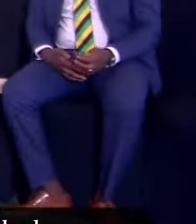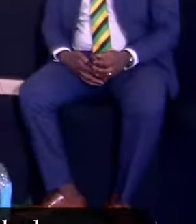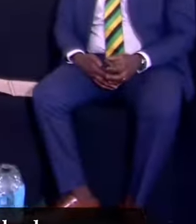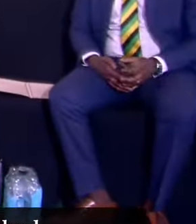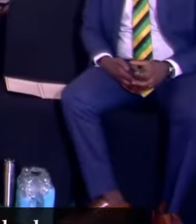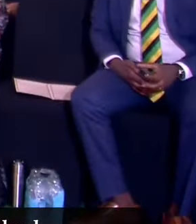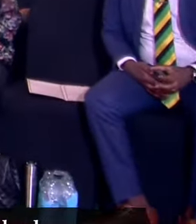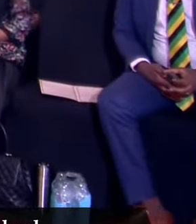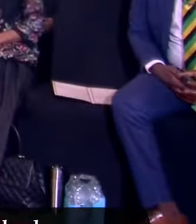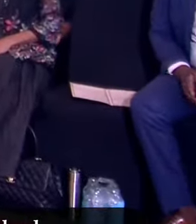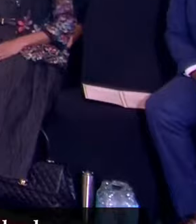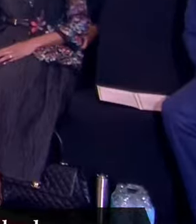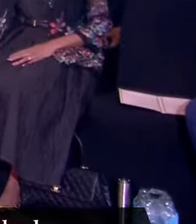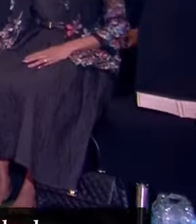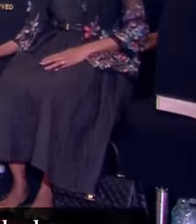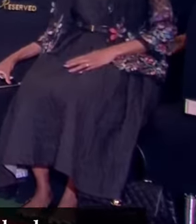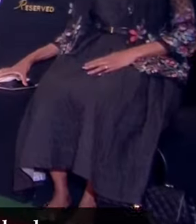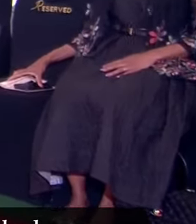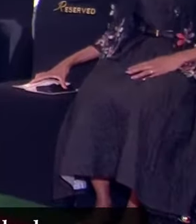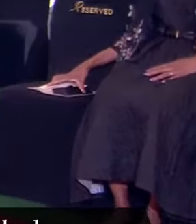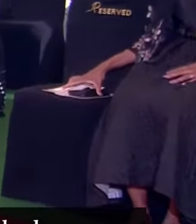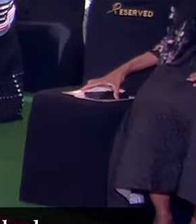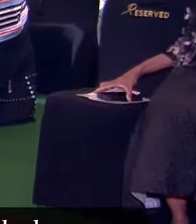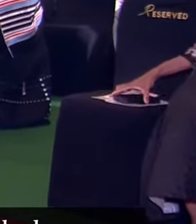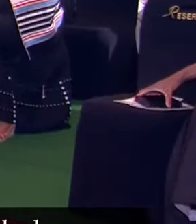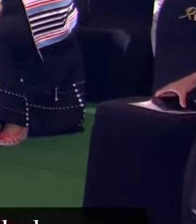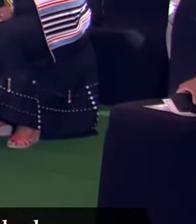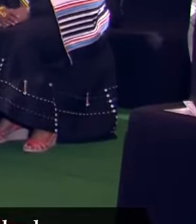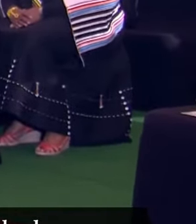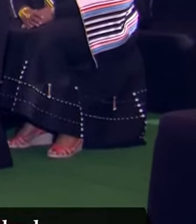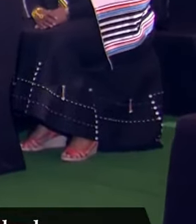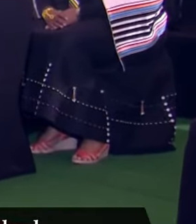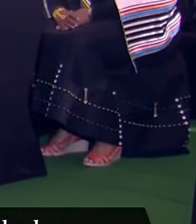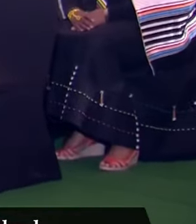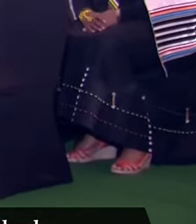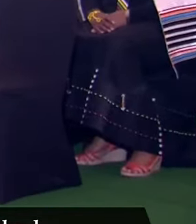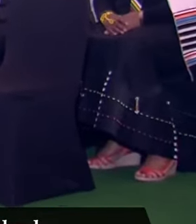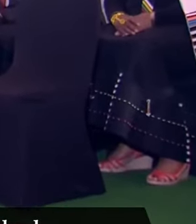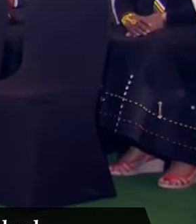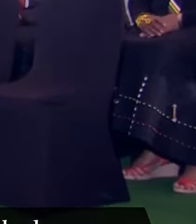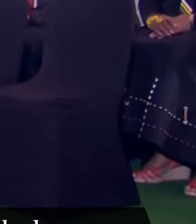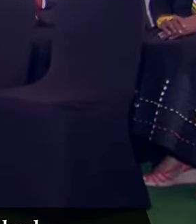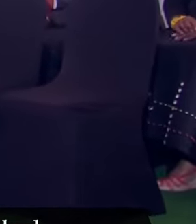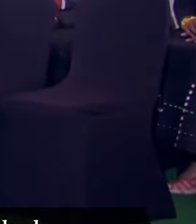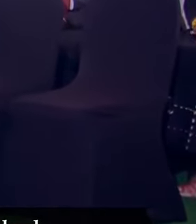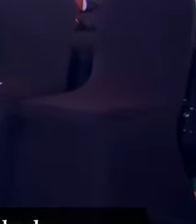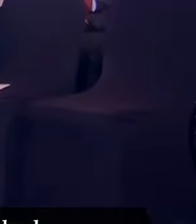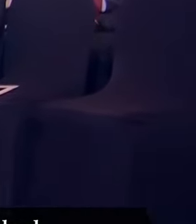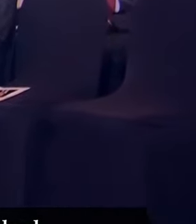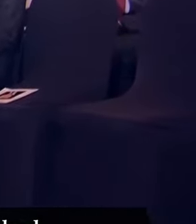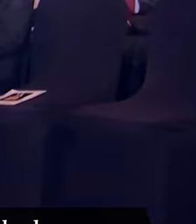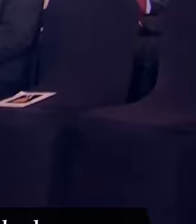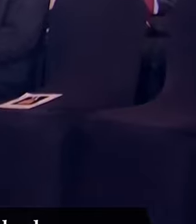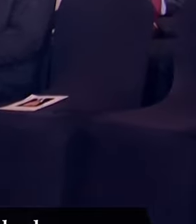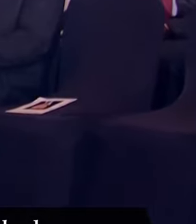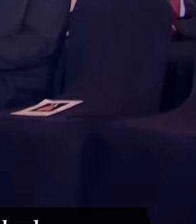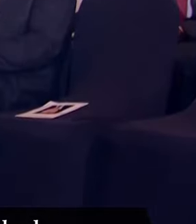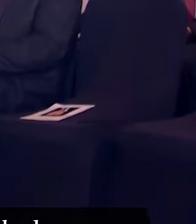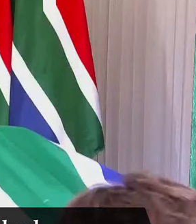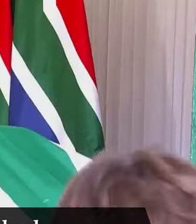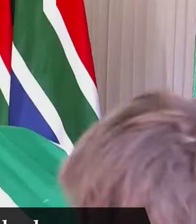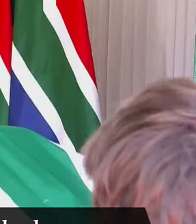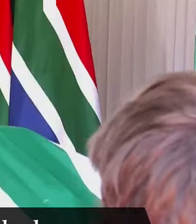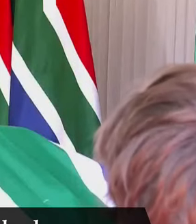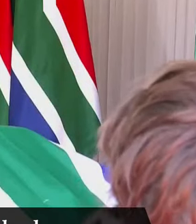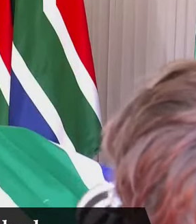Long live the glorious memory of Aziz Ghulam Pahad. Long live.